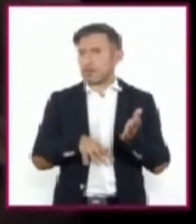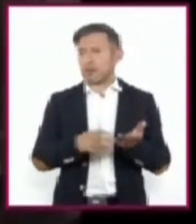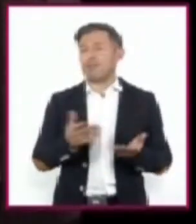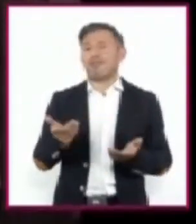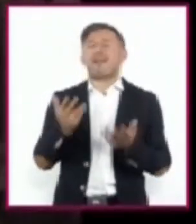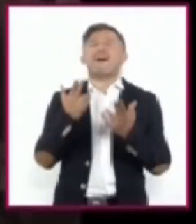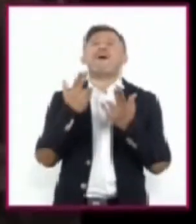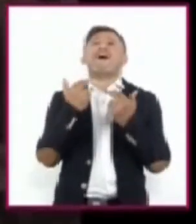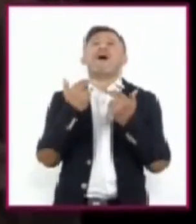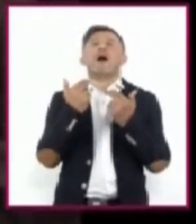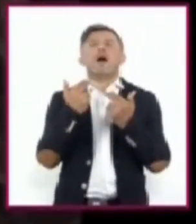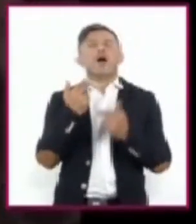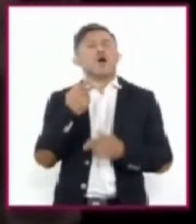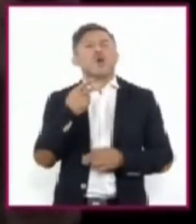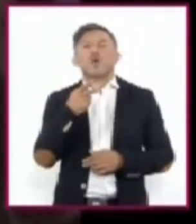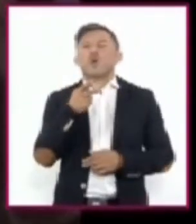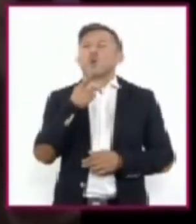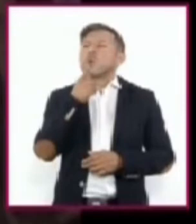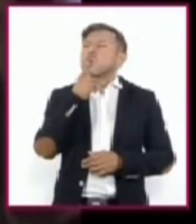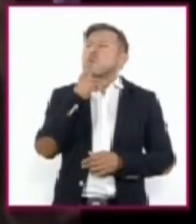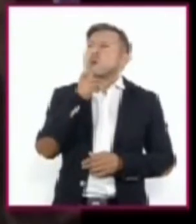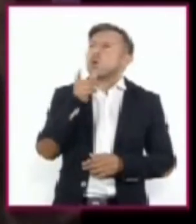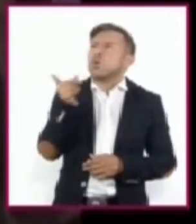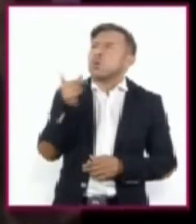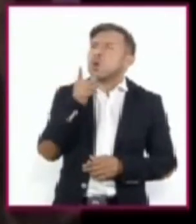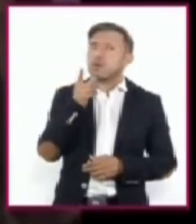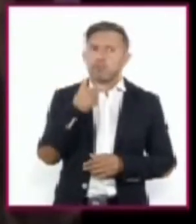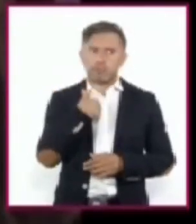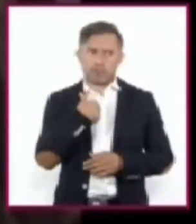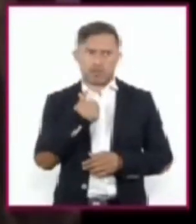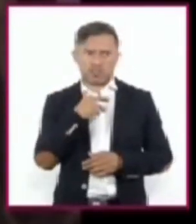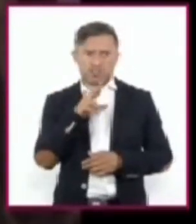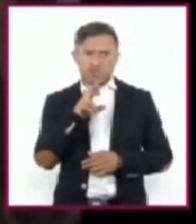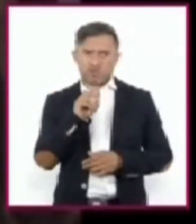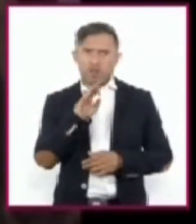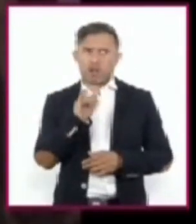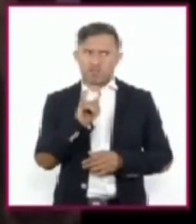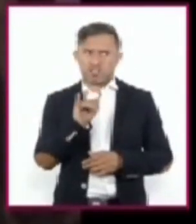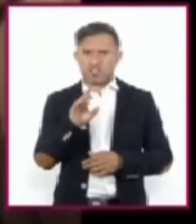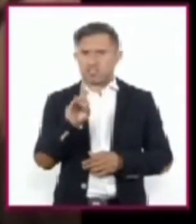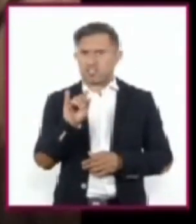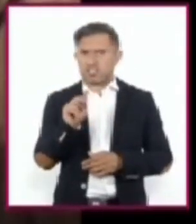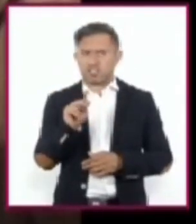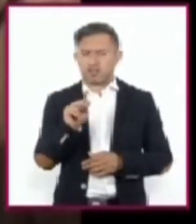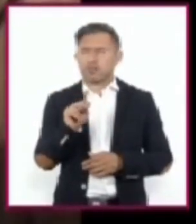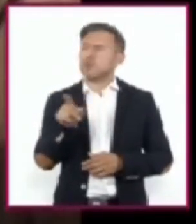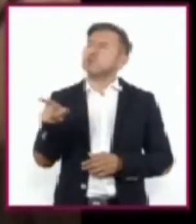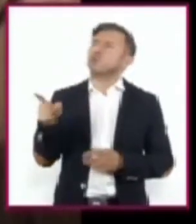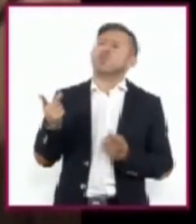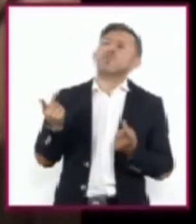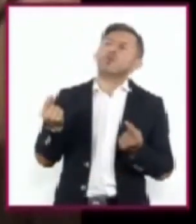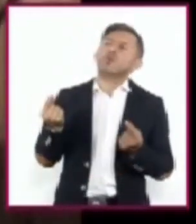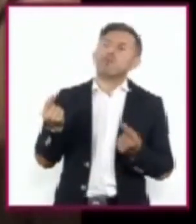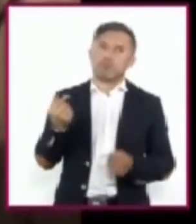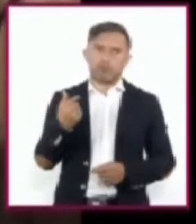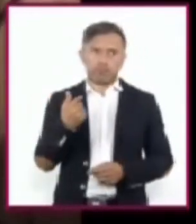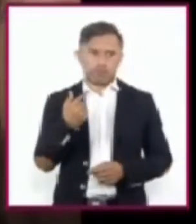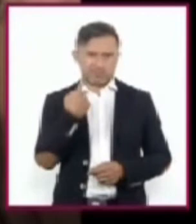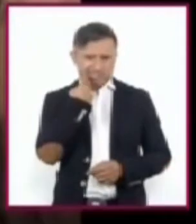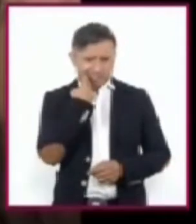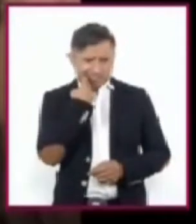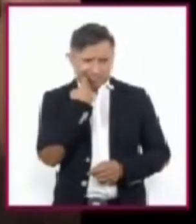Oh. Who are you? I'm Robbie Dean. What do you do? I said I'm a